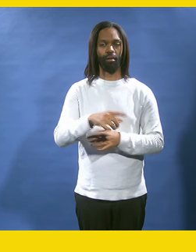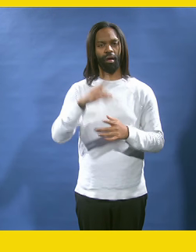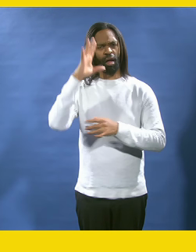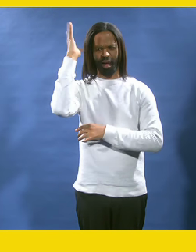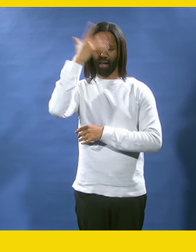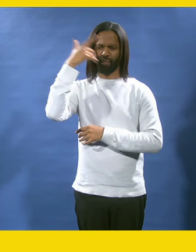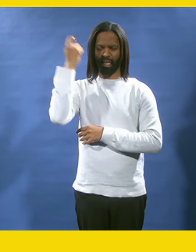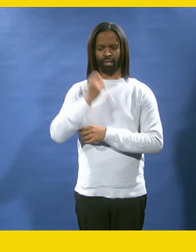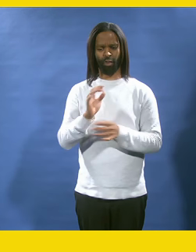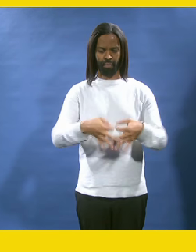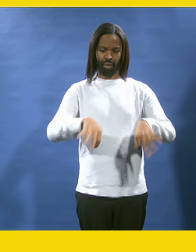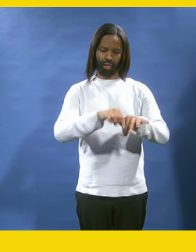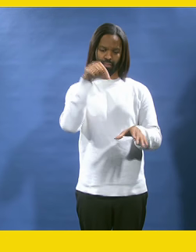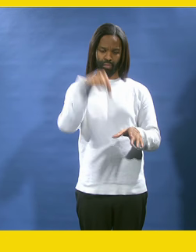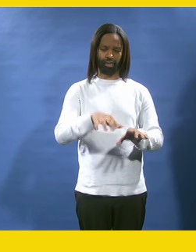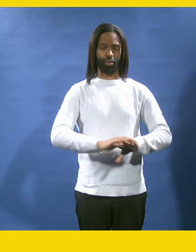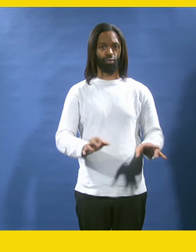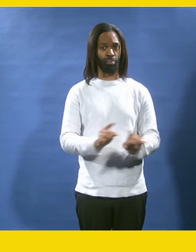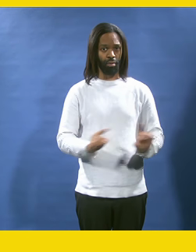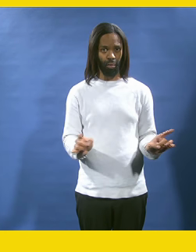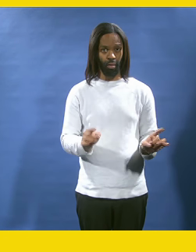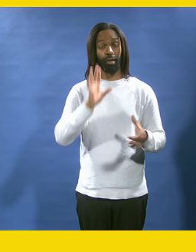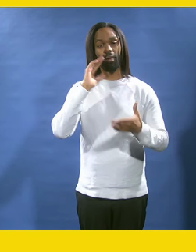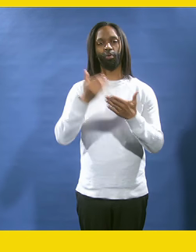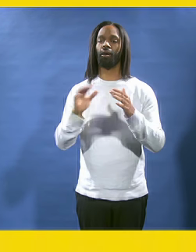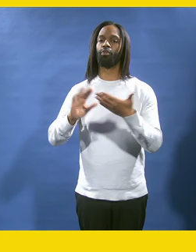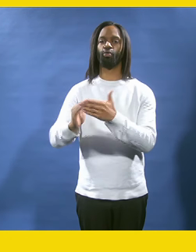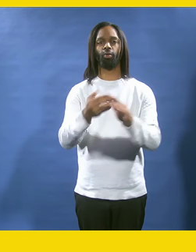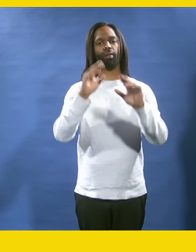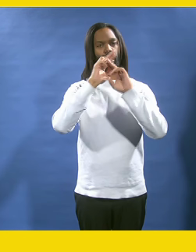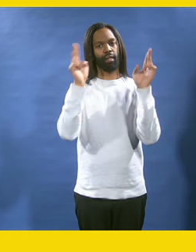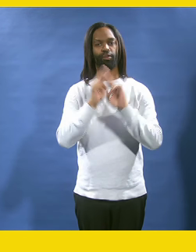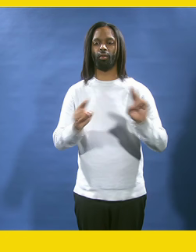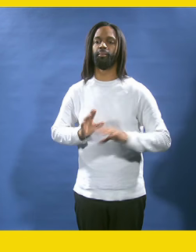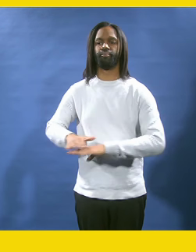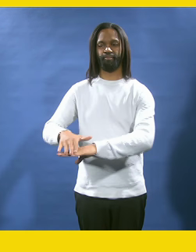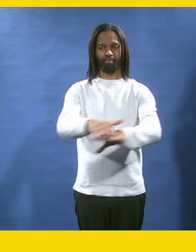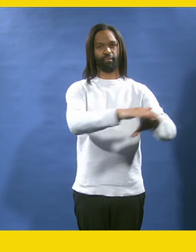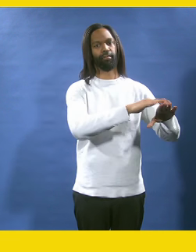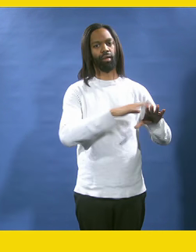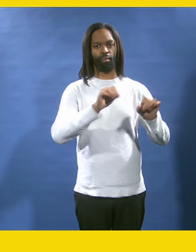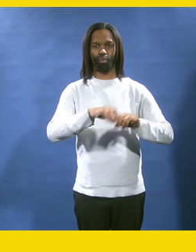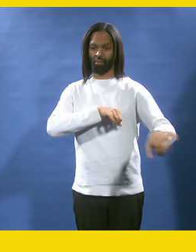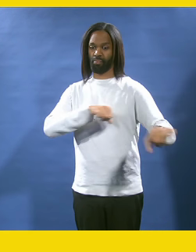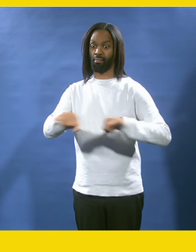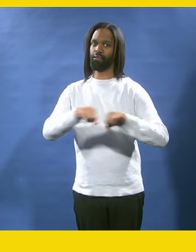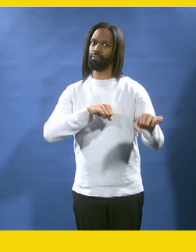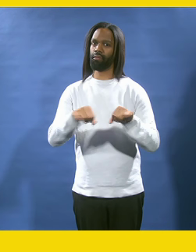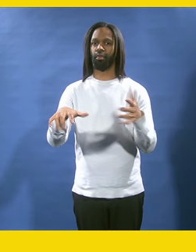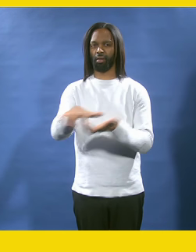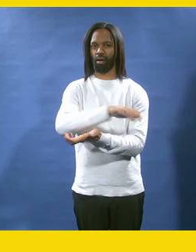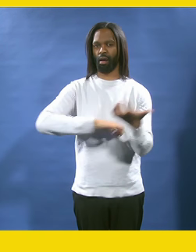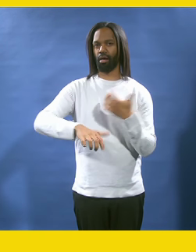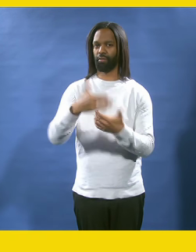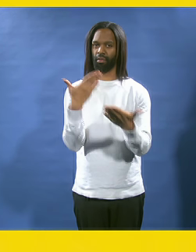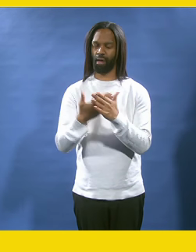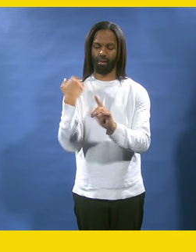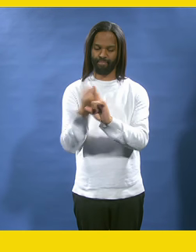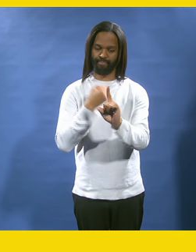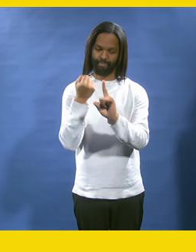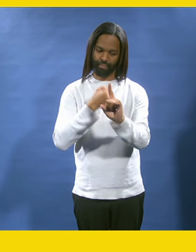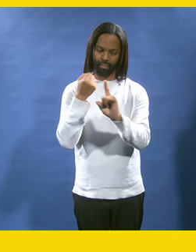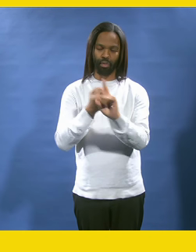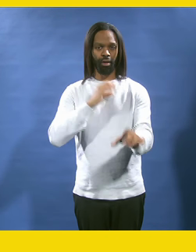trial. Two, diplomatic pressure on neighboring countries. European nations must